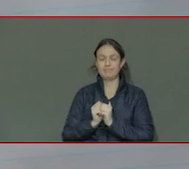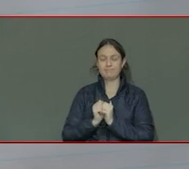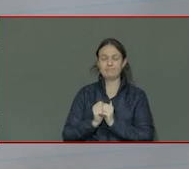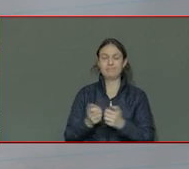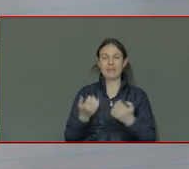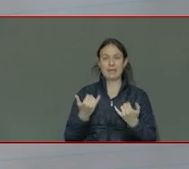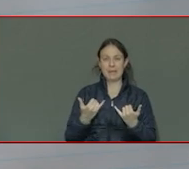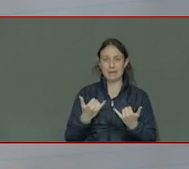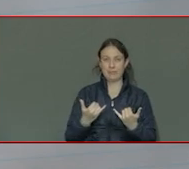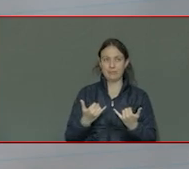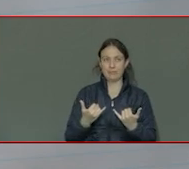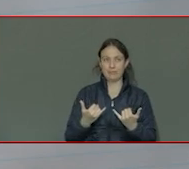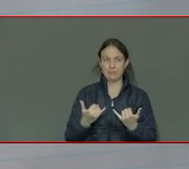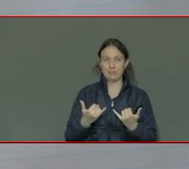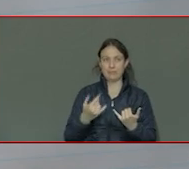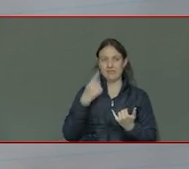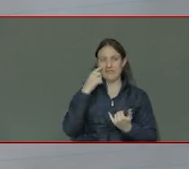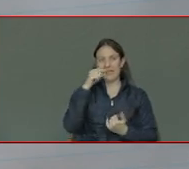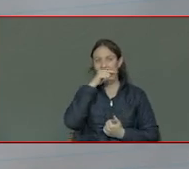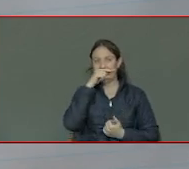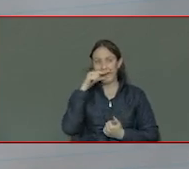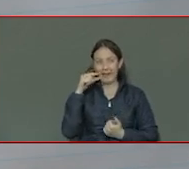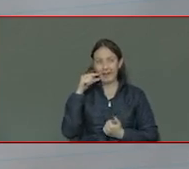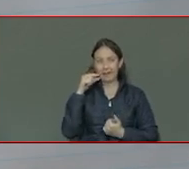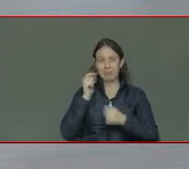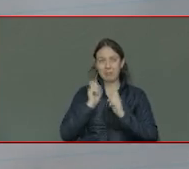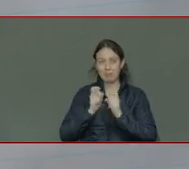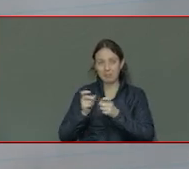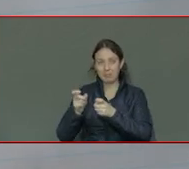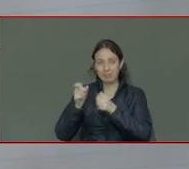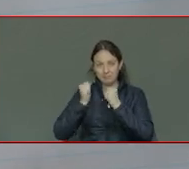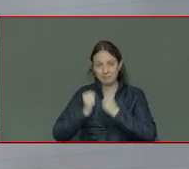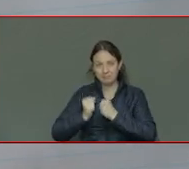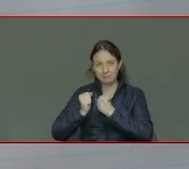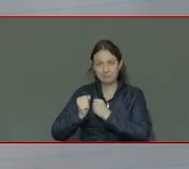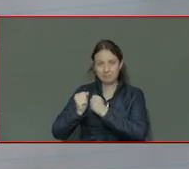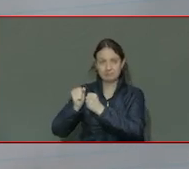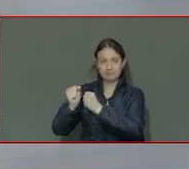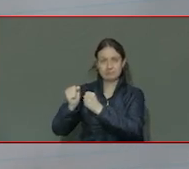I look at that part, constant speed, it means